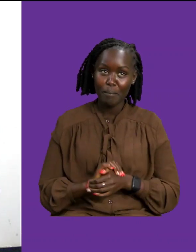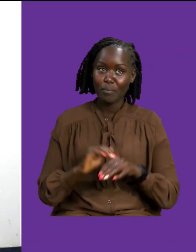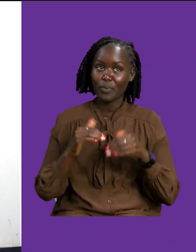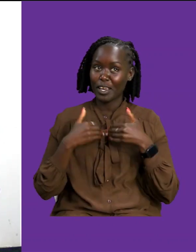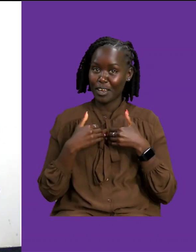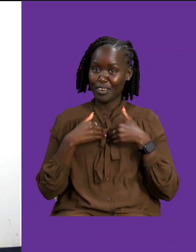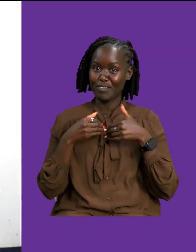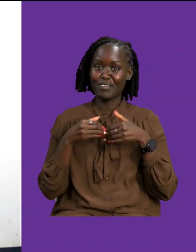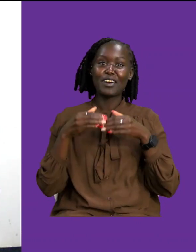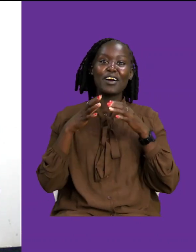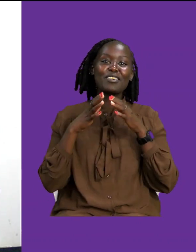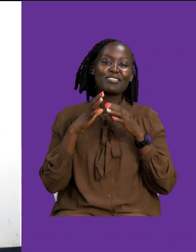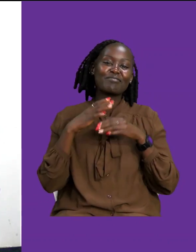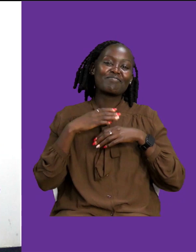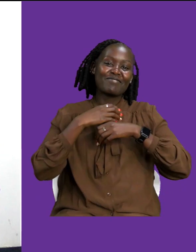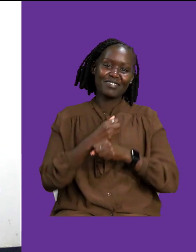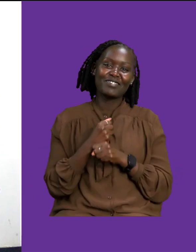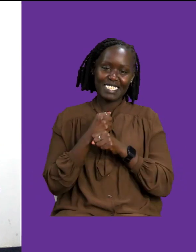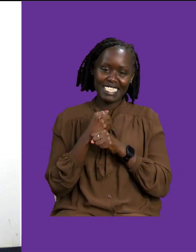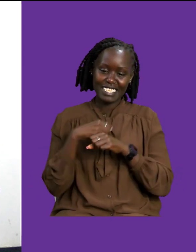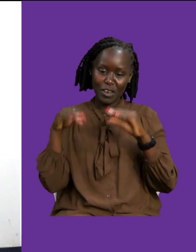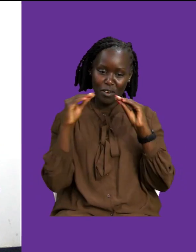confidence to approach a lady.